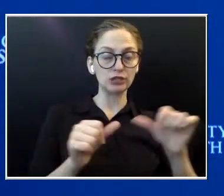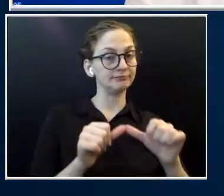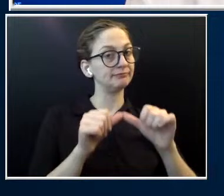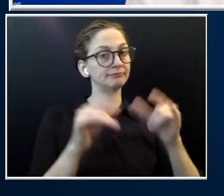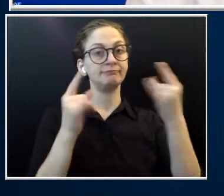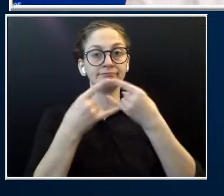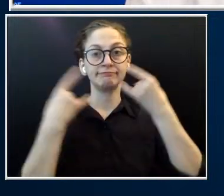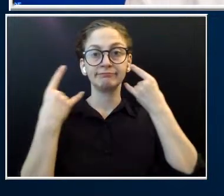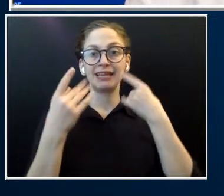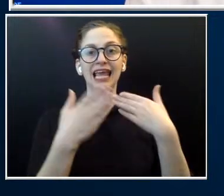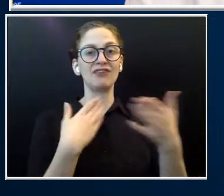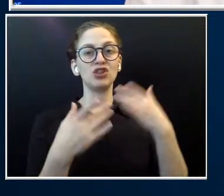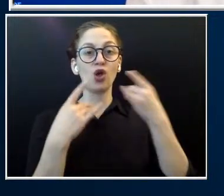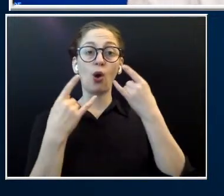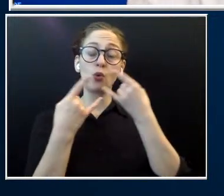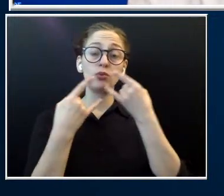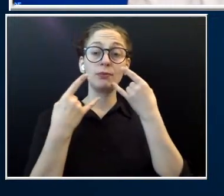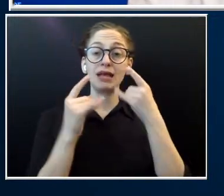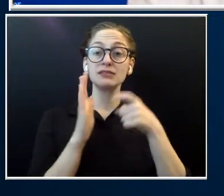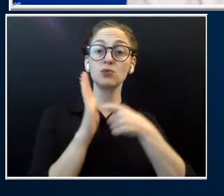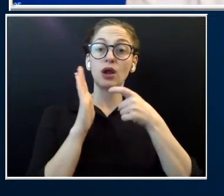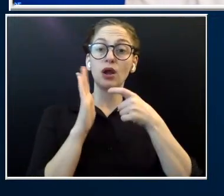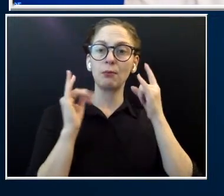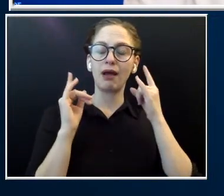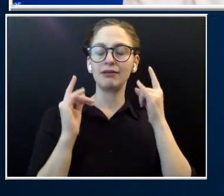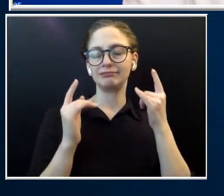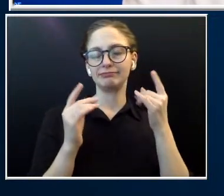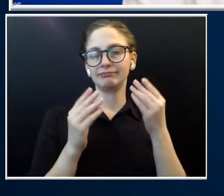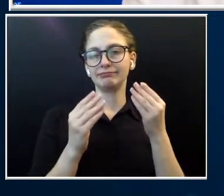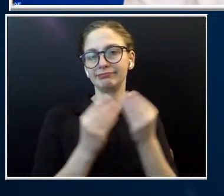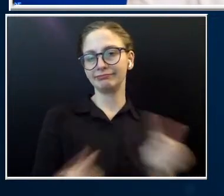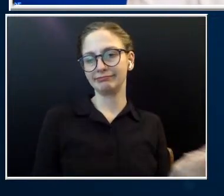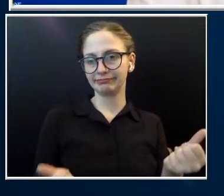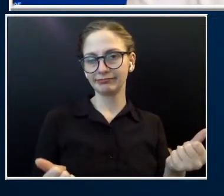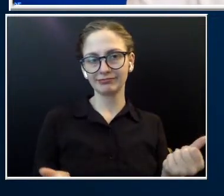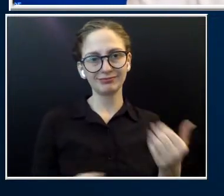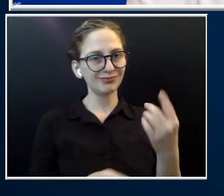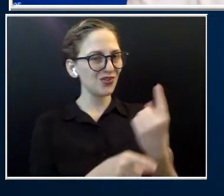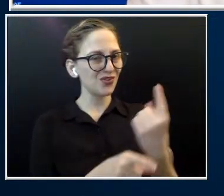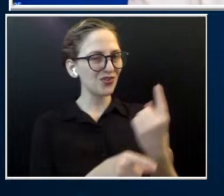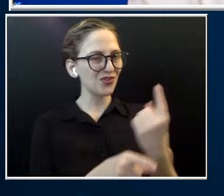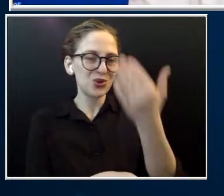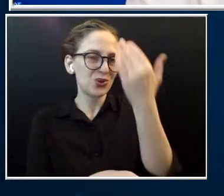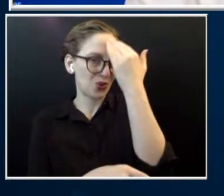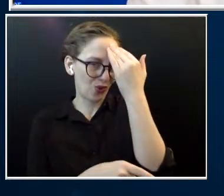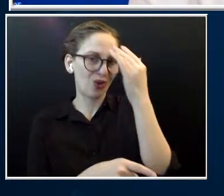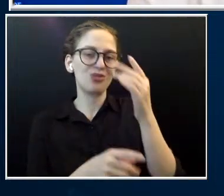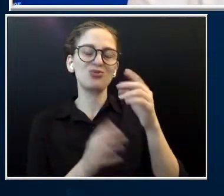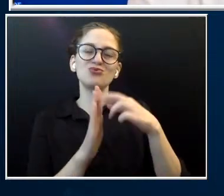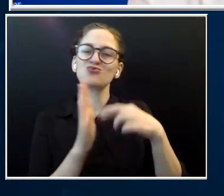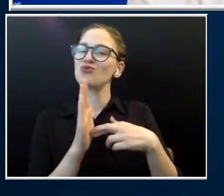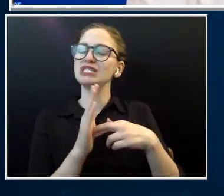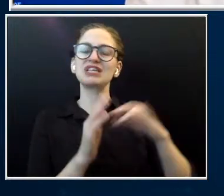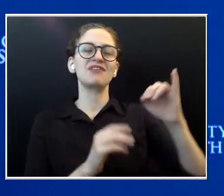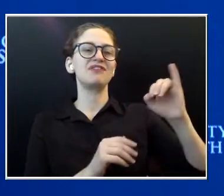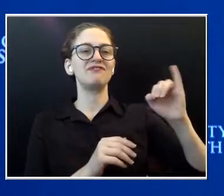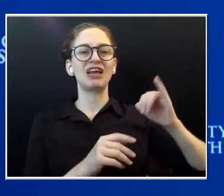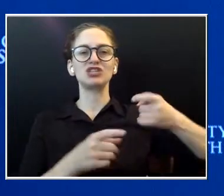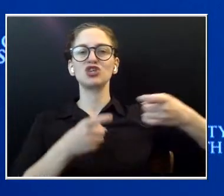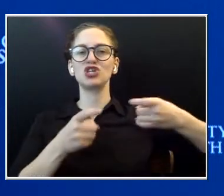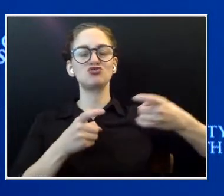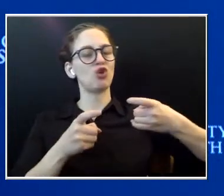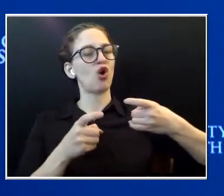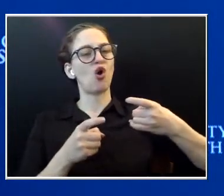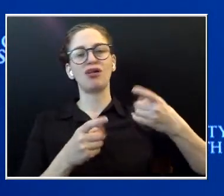I think it has helped us in general. Because the rules of infection control follow you and take care of you everywhere you go. Yep. As a practice, we've continued. Now, after